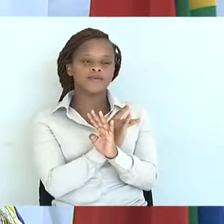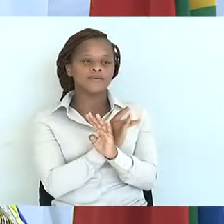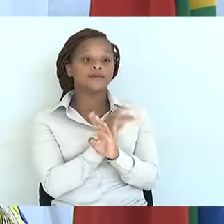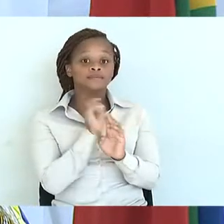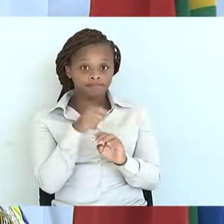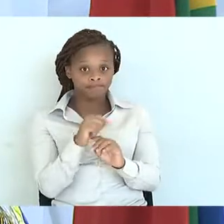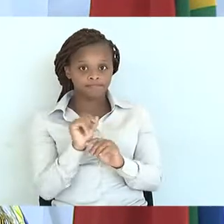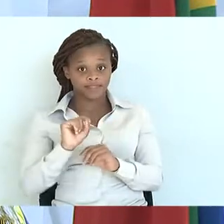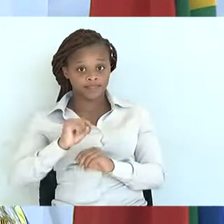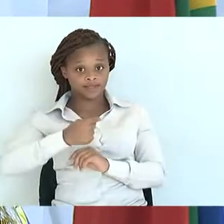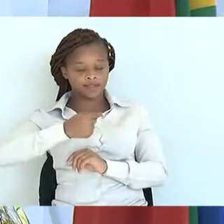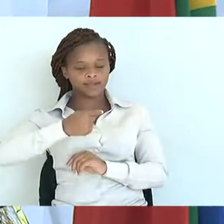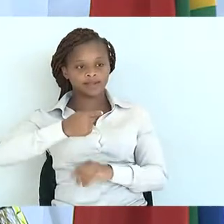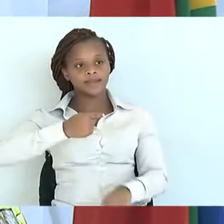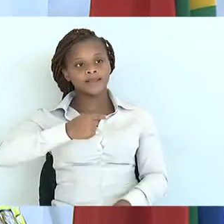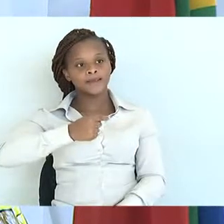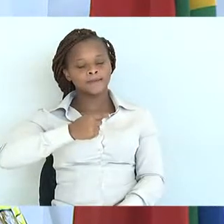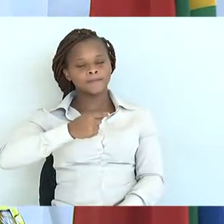First of